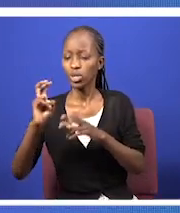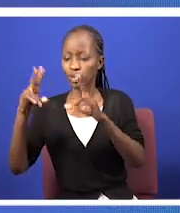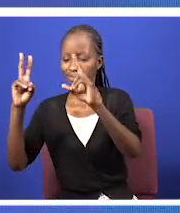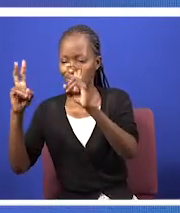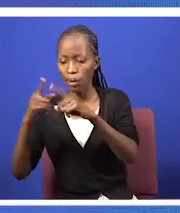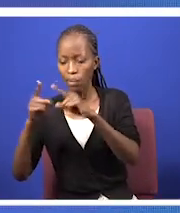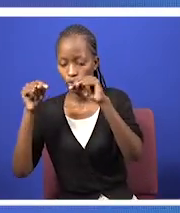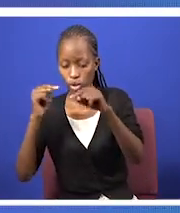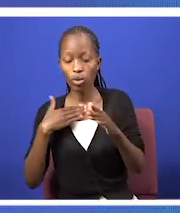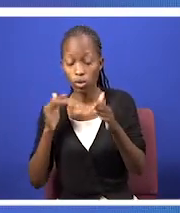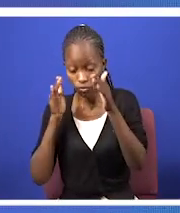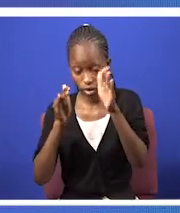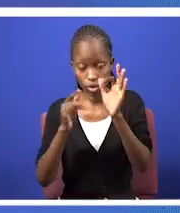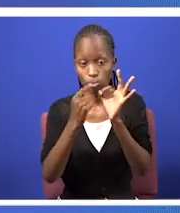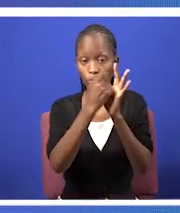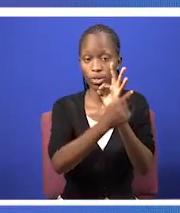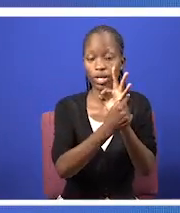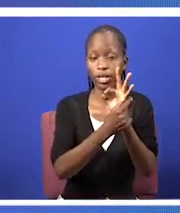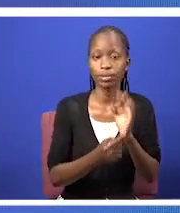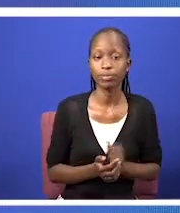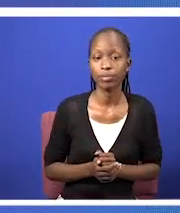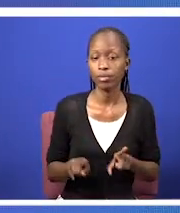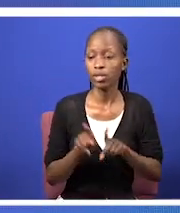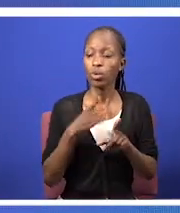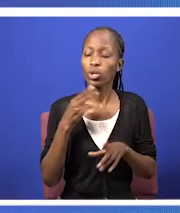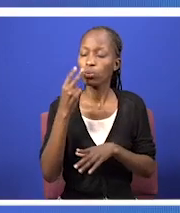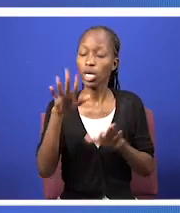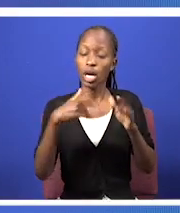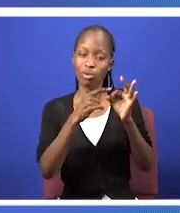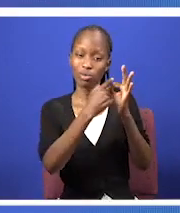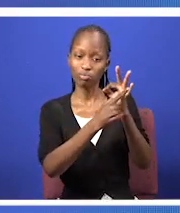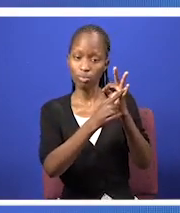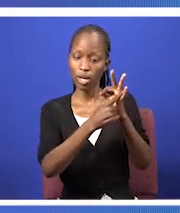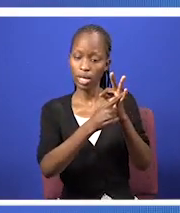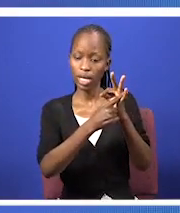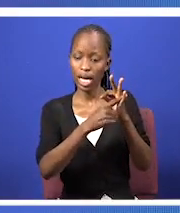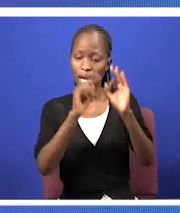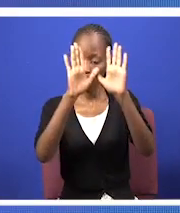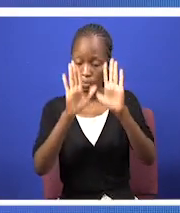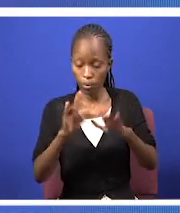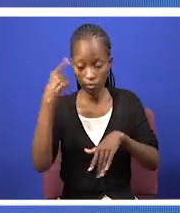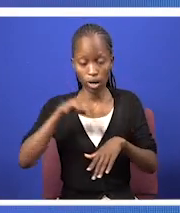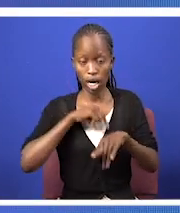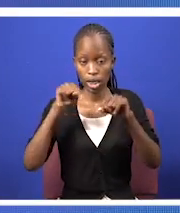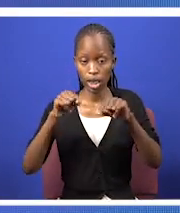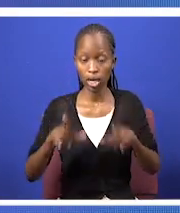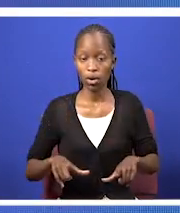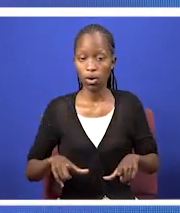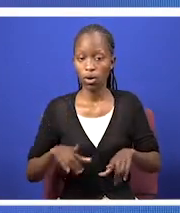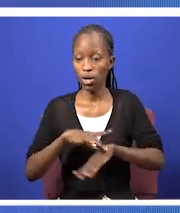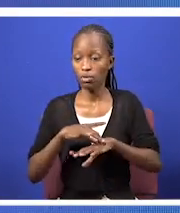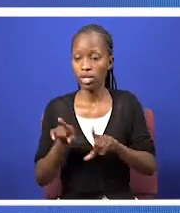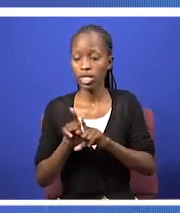at how the functions of these titles, connected to these titles, are vital for our lives here on earth, and how they are vital